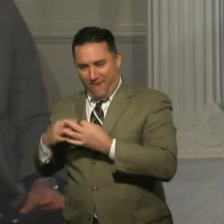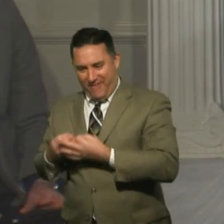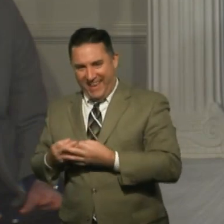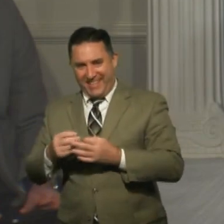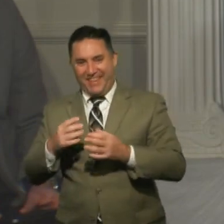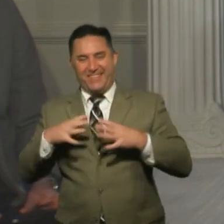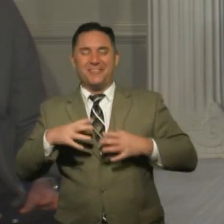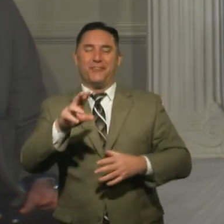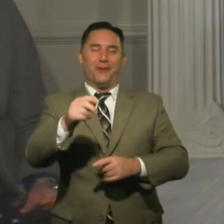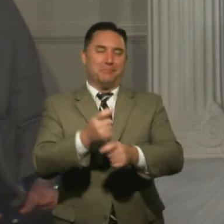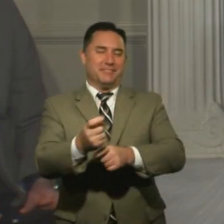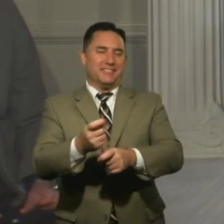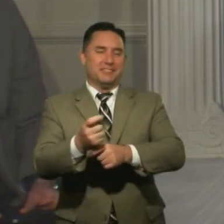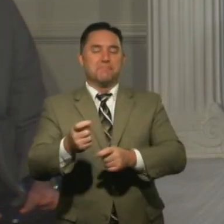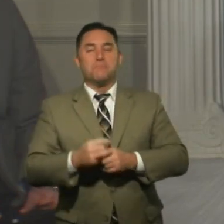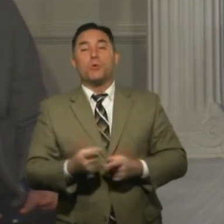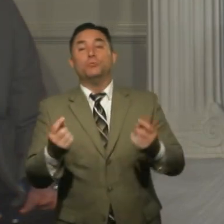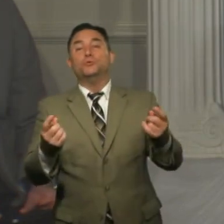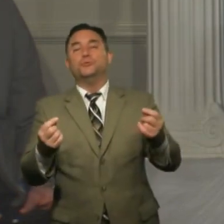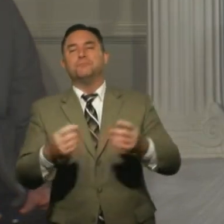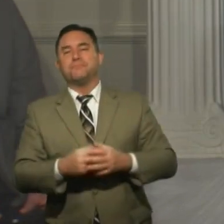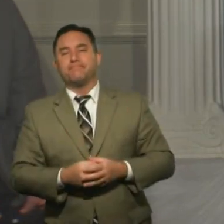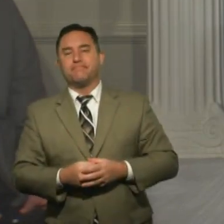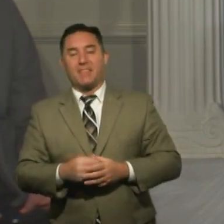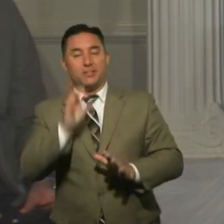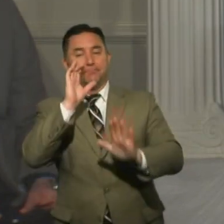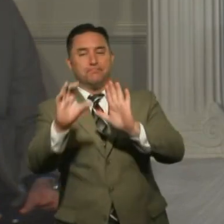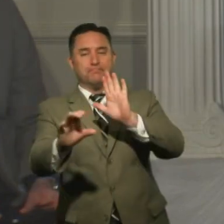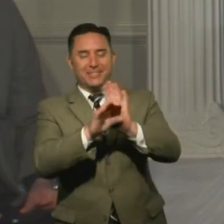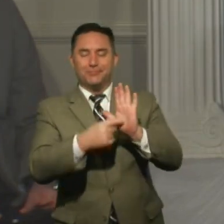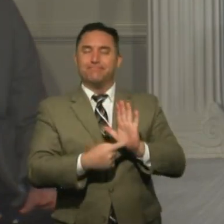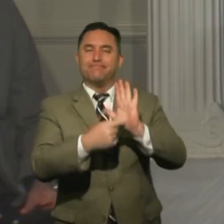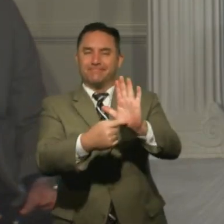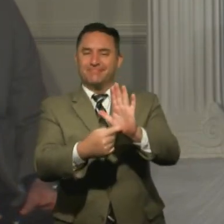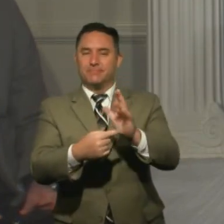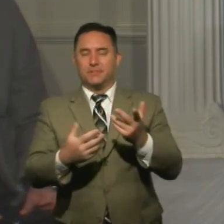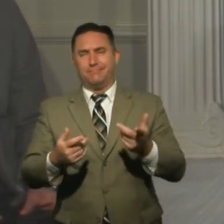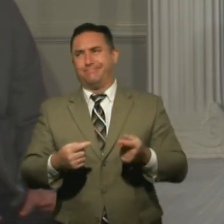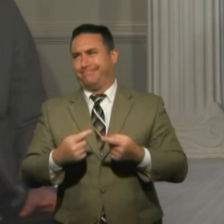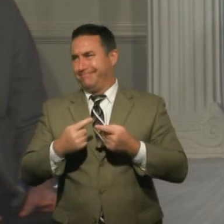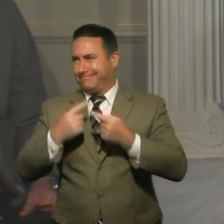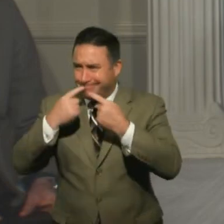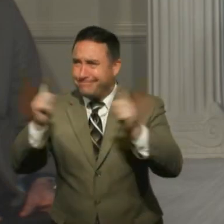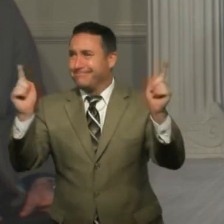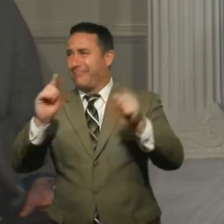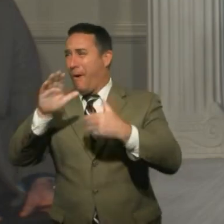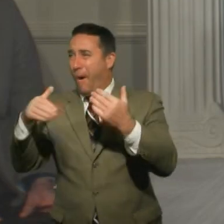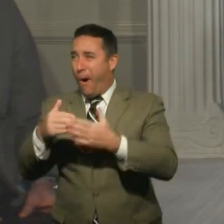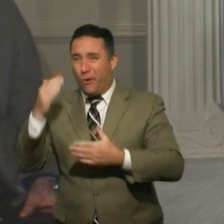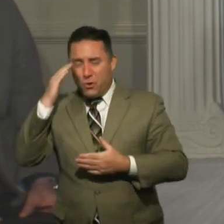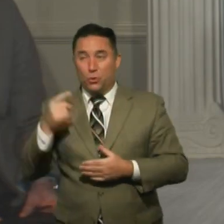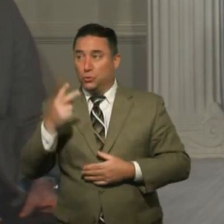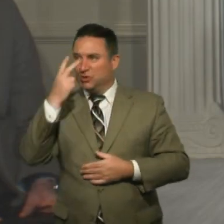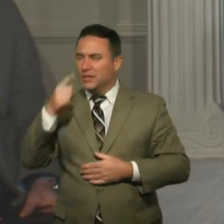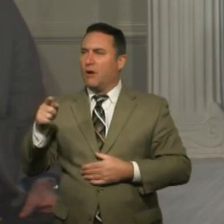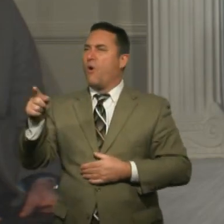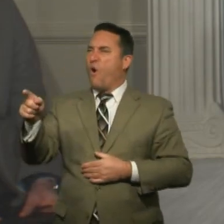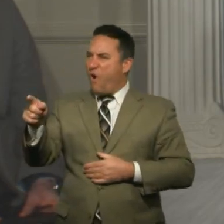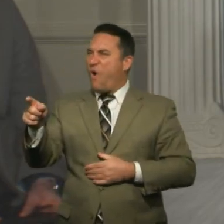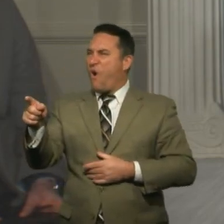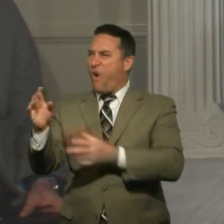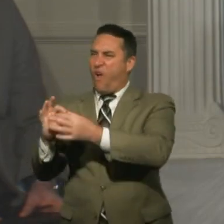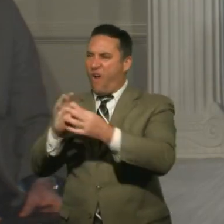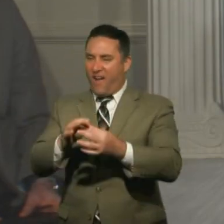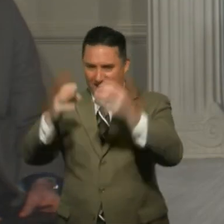kidding. We won't do that, but here you go. But you see this symbol, and this is a universally known symbol. If you drive somewhere and you see something that relates